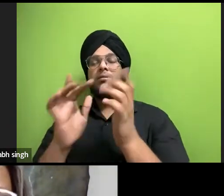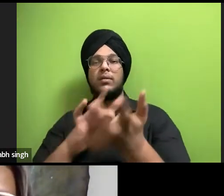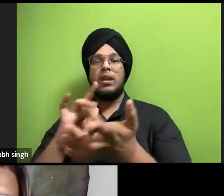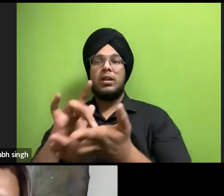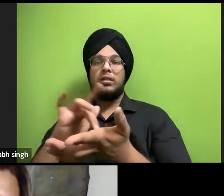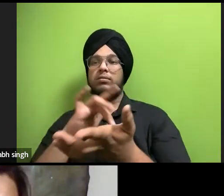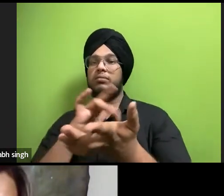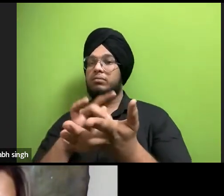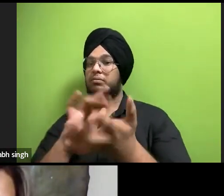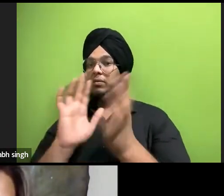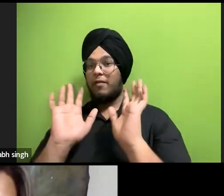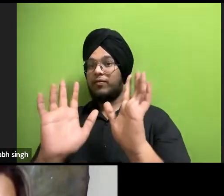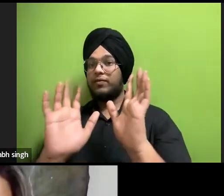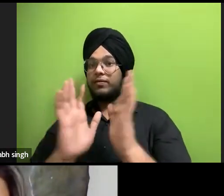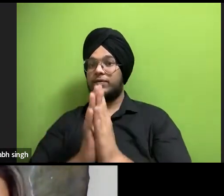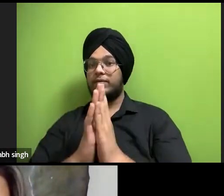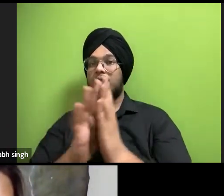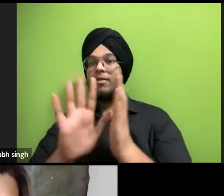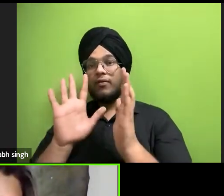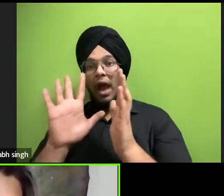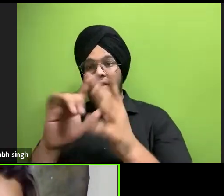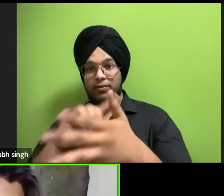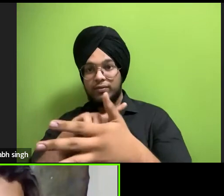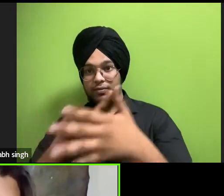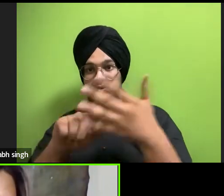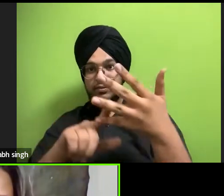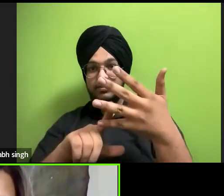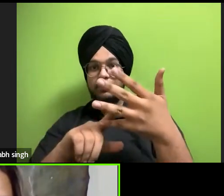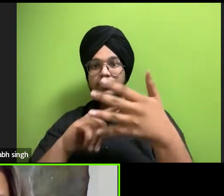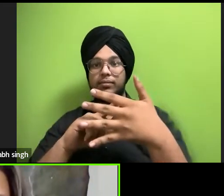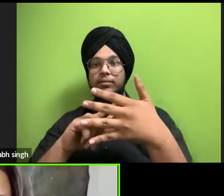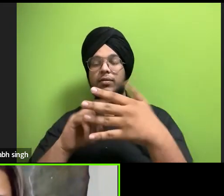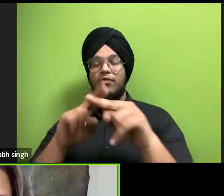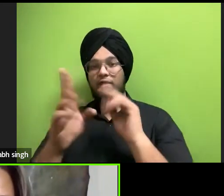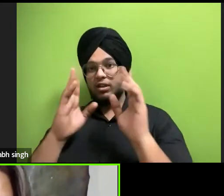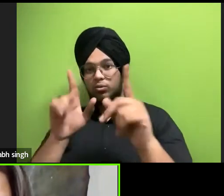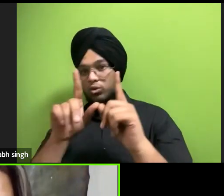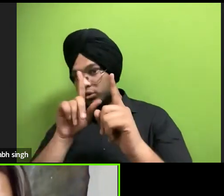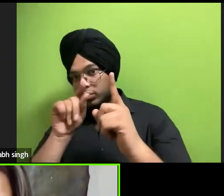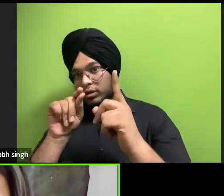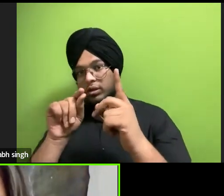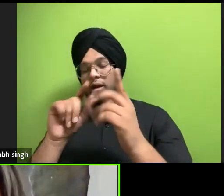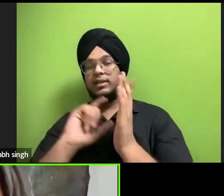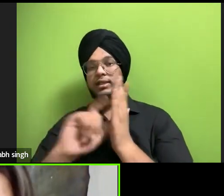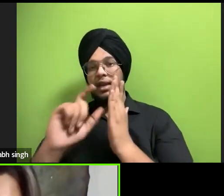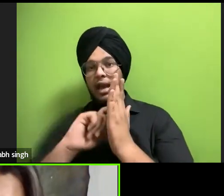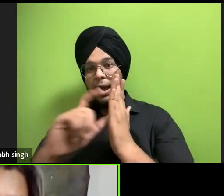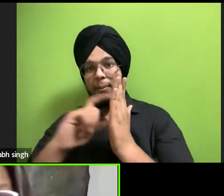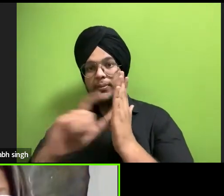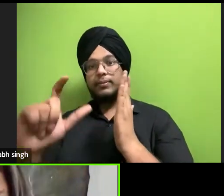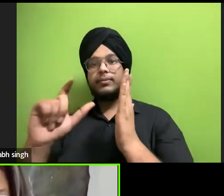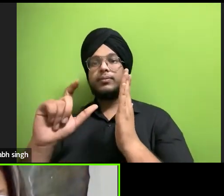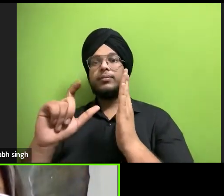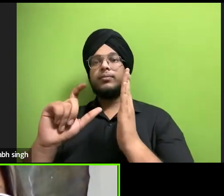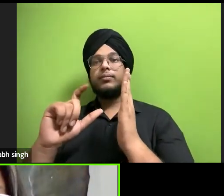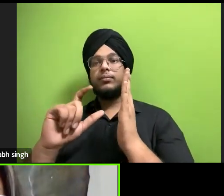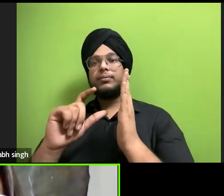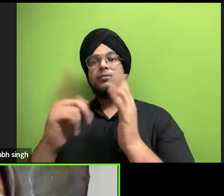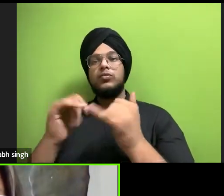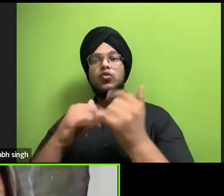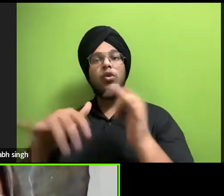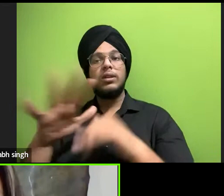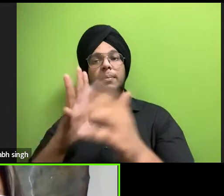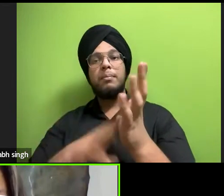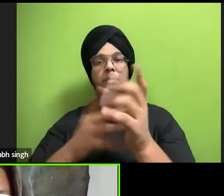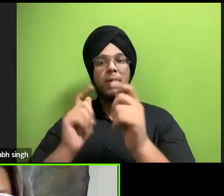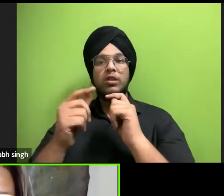God. 5 of them that are, you know, Facebook, Twitter, Instagram, and so on, what we're used